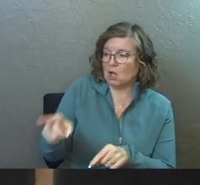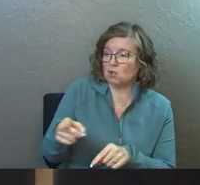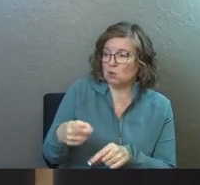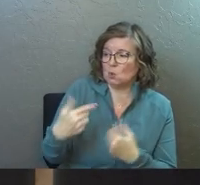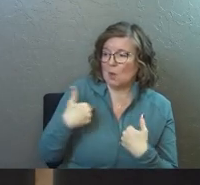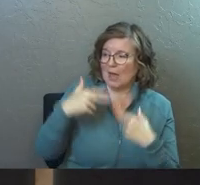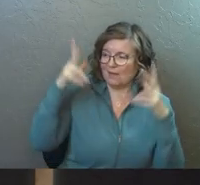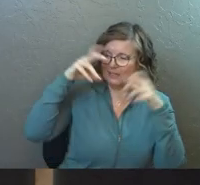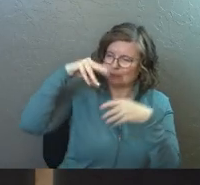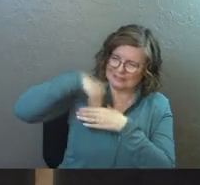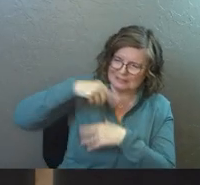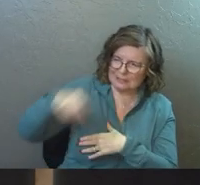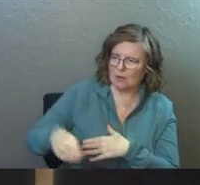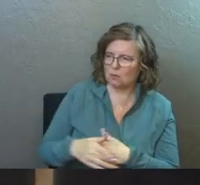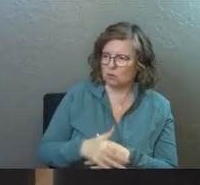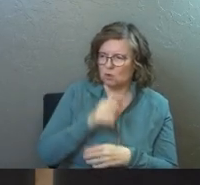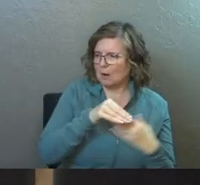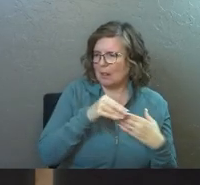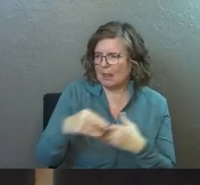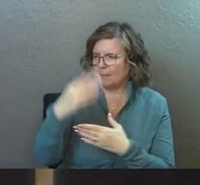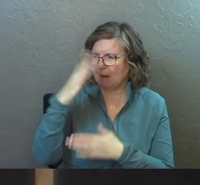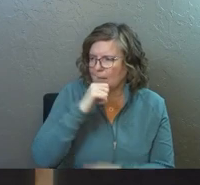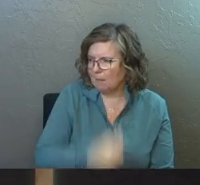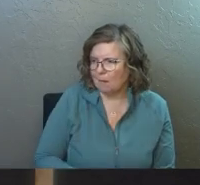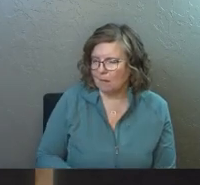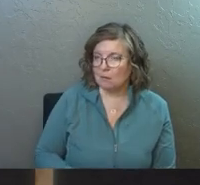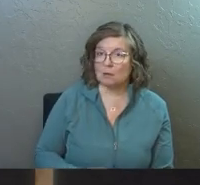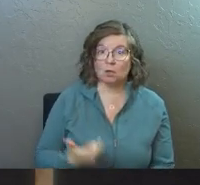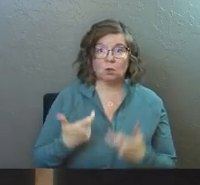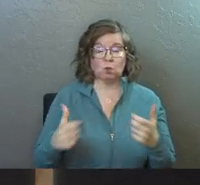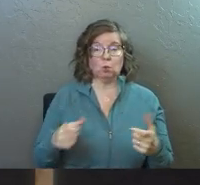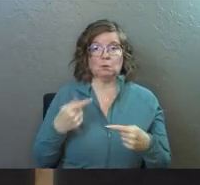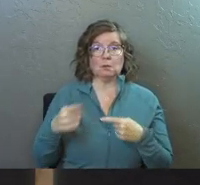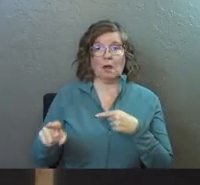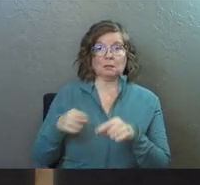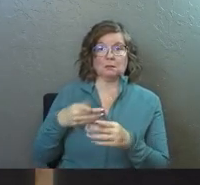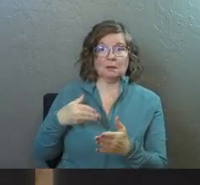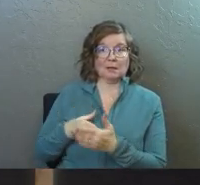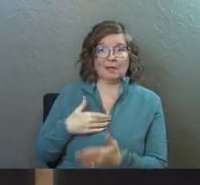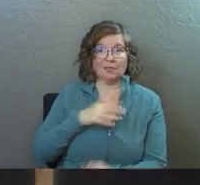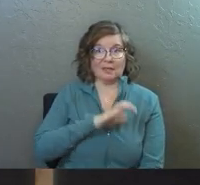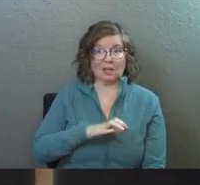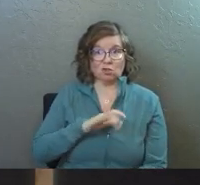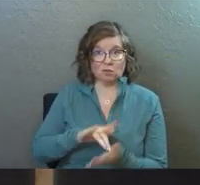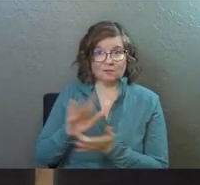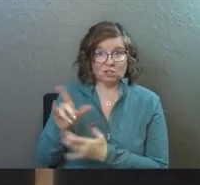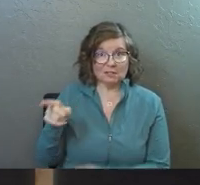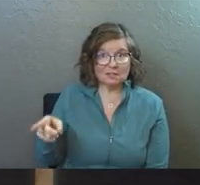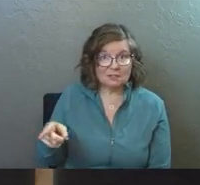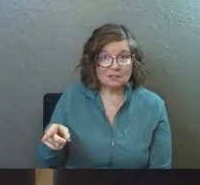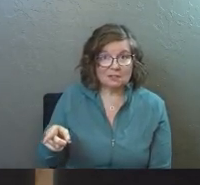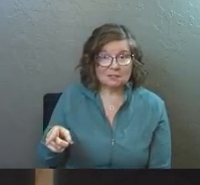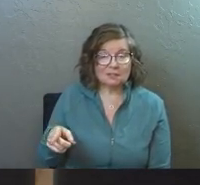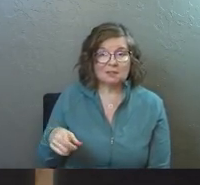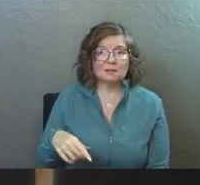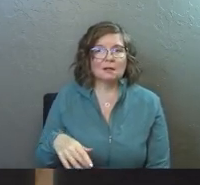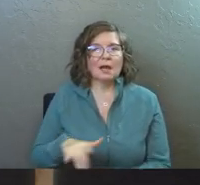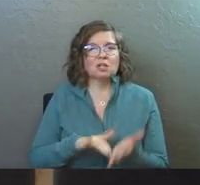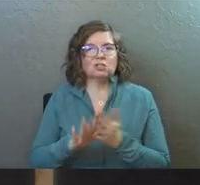you're possessed by a demon. You're not being led by God. Huge accusations against the character of Jesus. And he